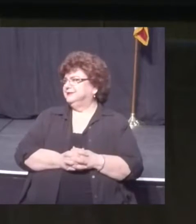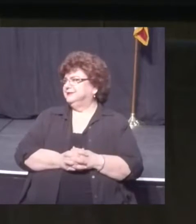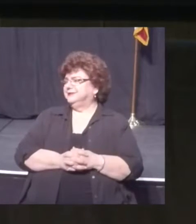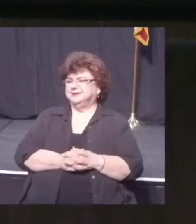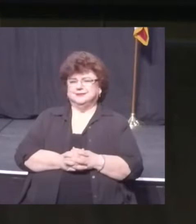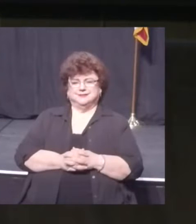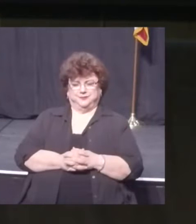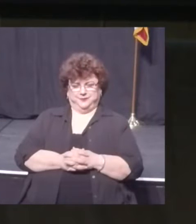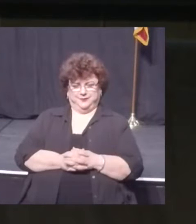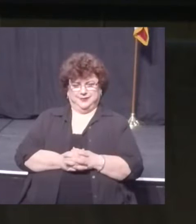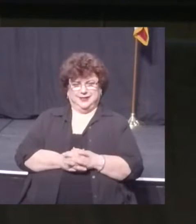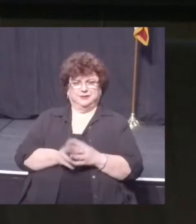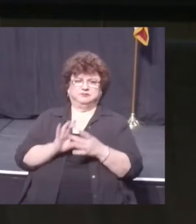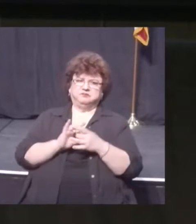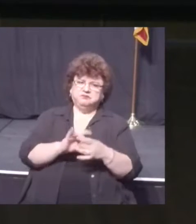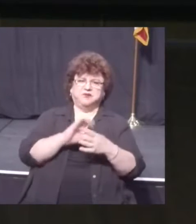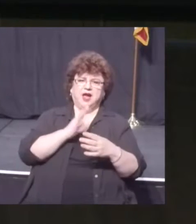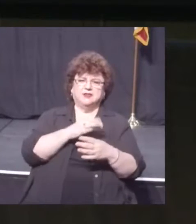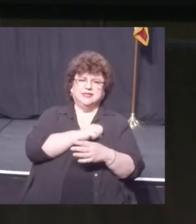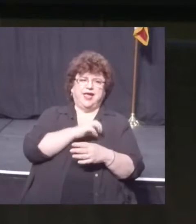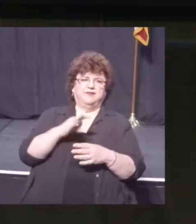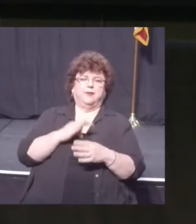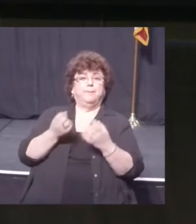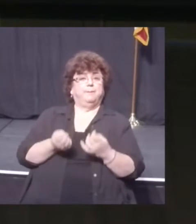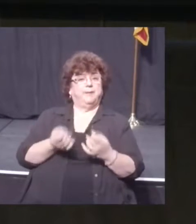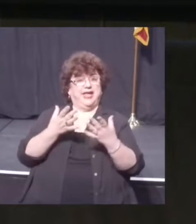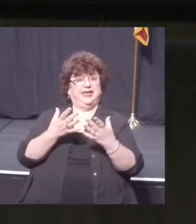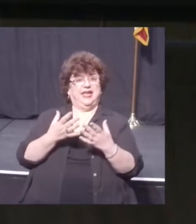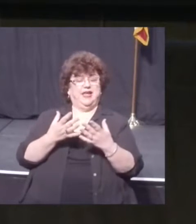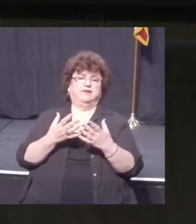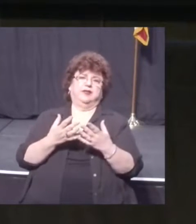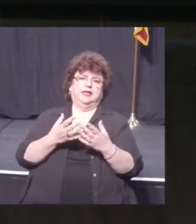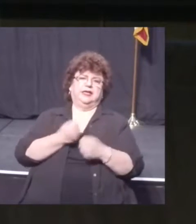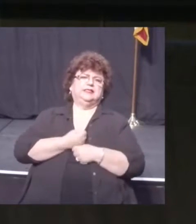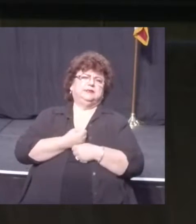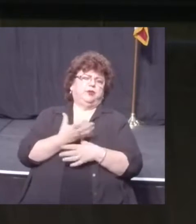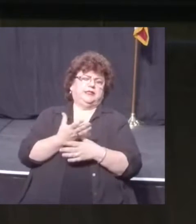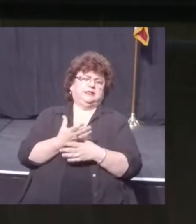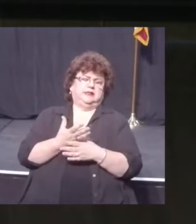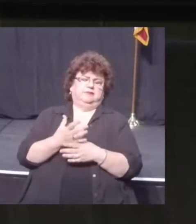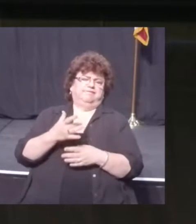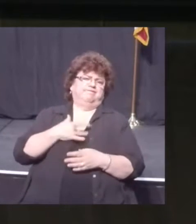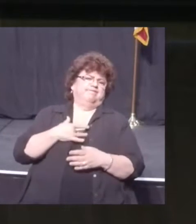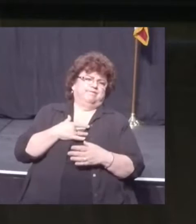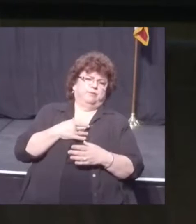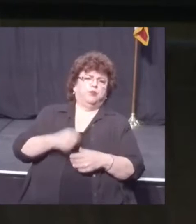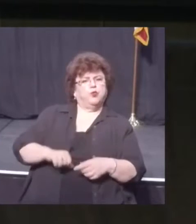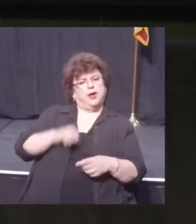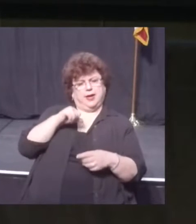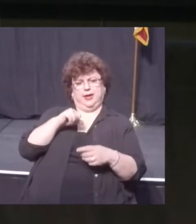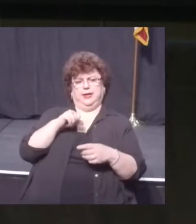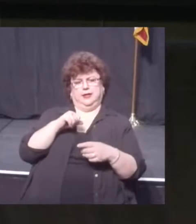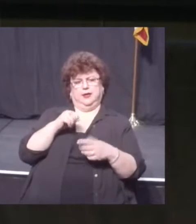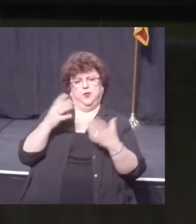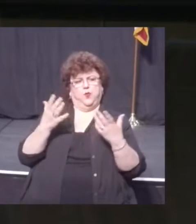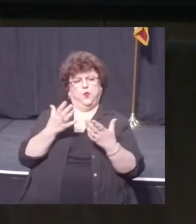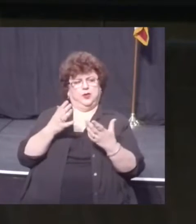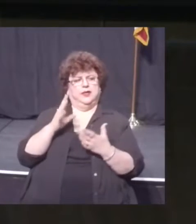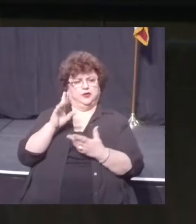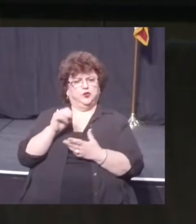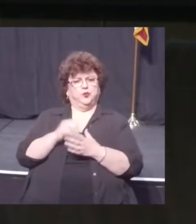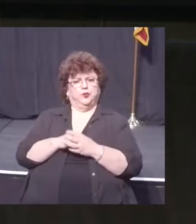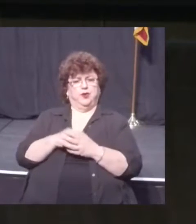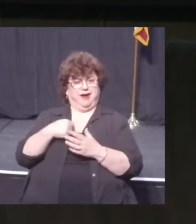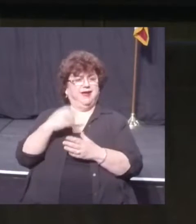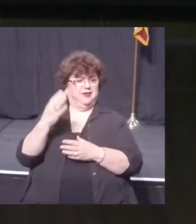And speaking of our staff, many have expressed to me heartfelt pride in the work they do. I know,